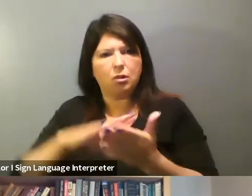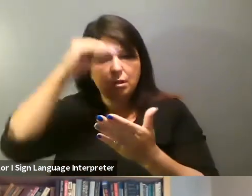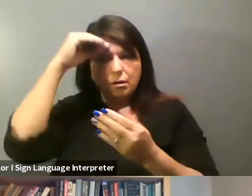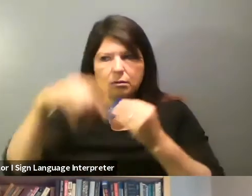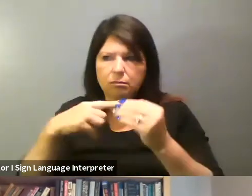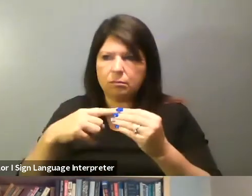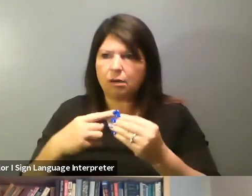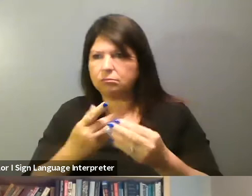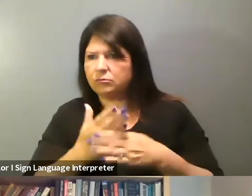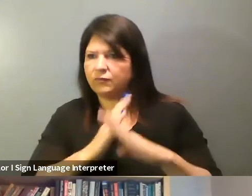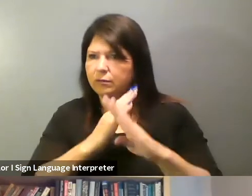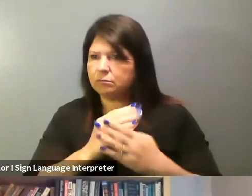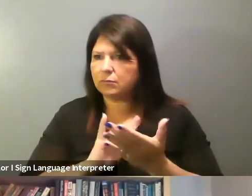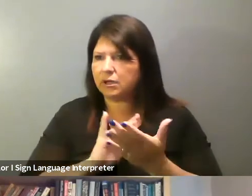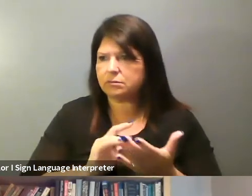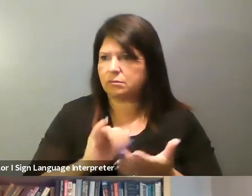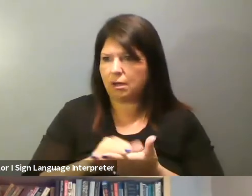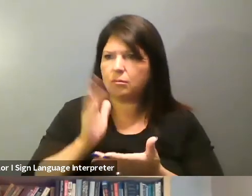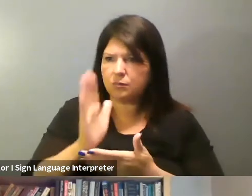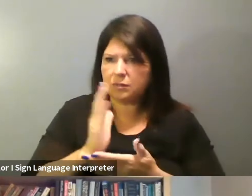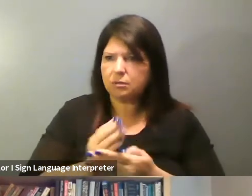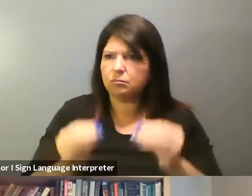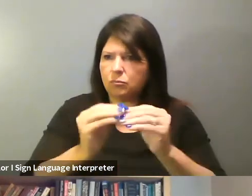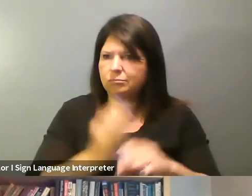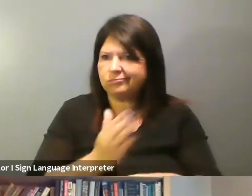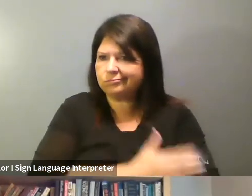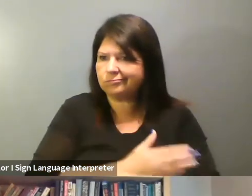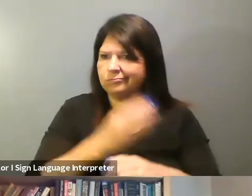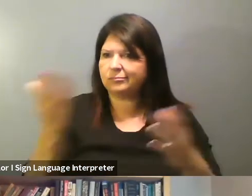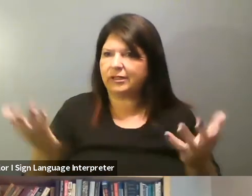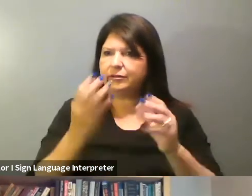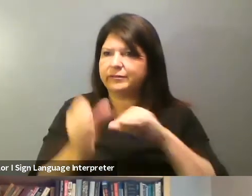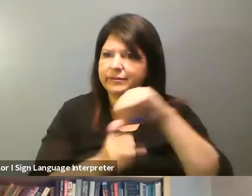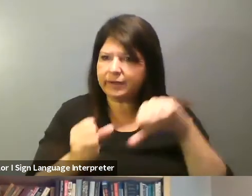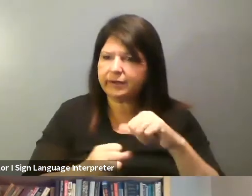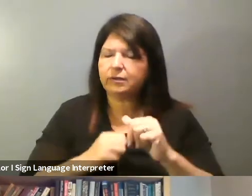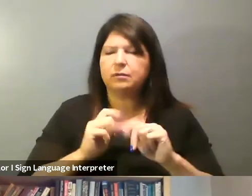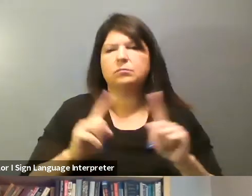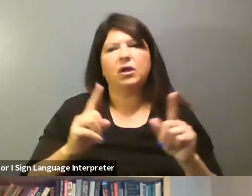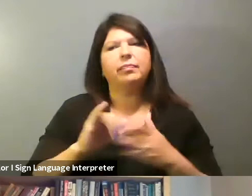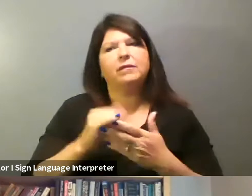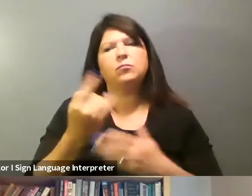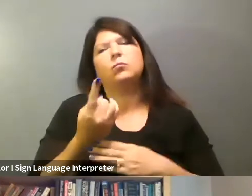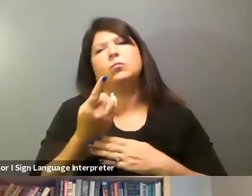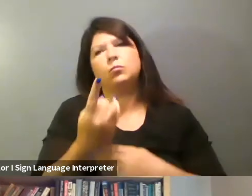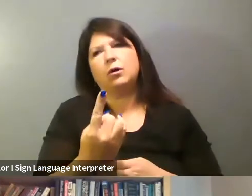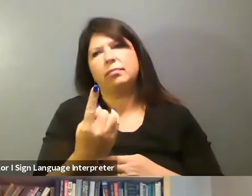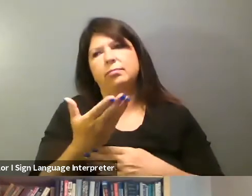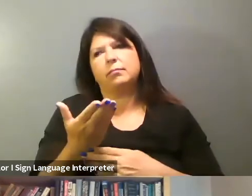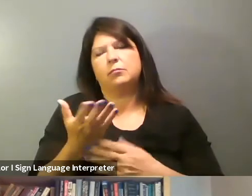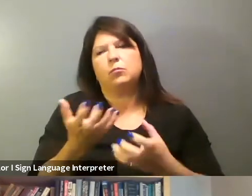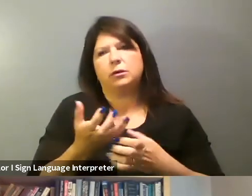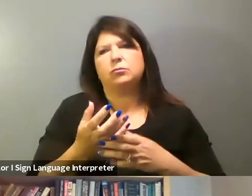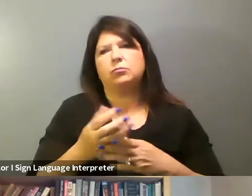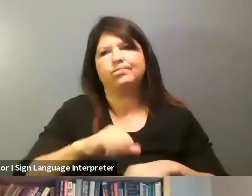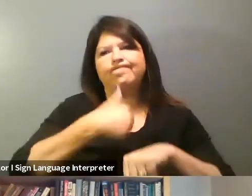throughout the society would be a lot better. So that's one of the focuses that we wanted to implement in the